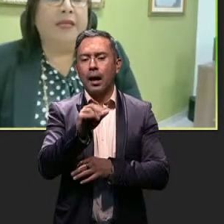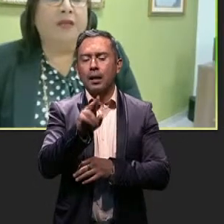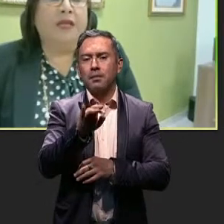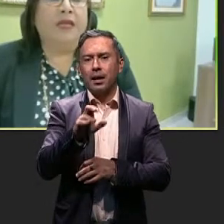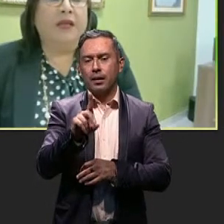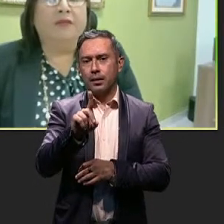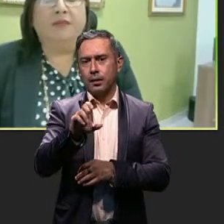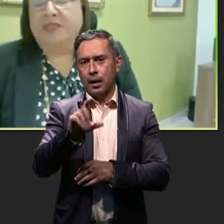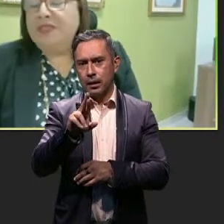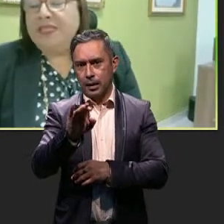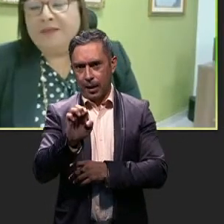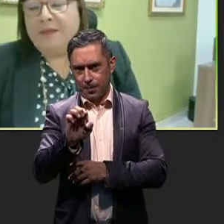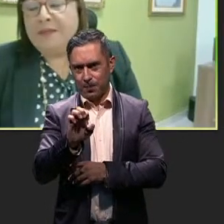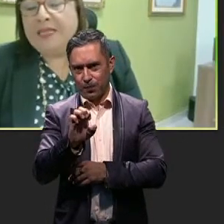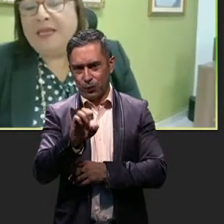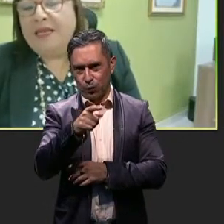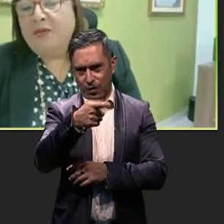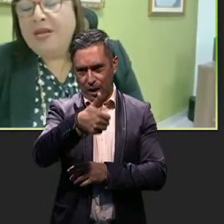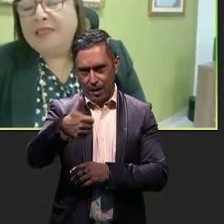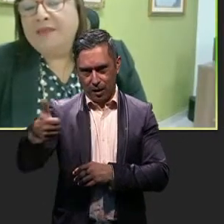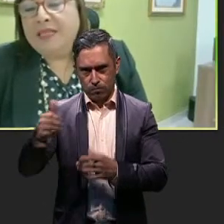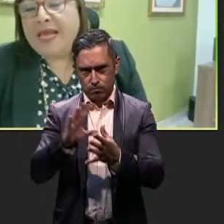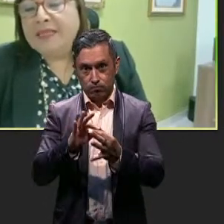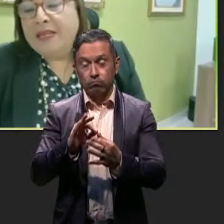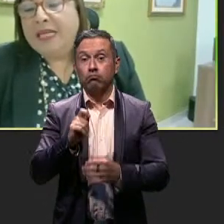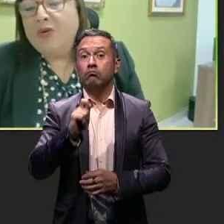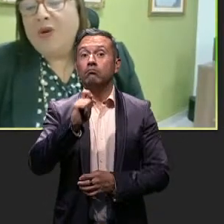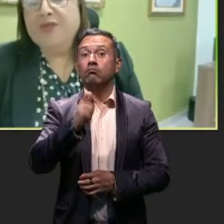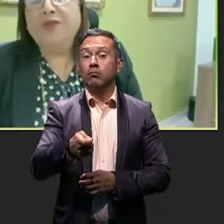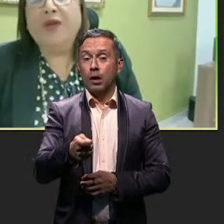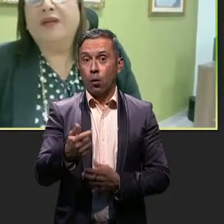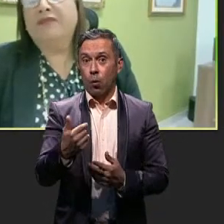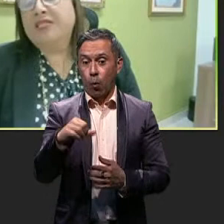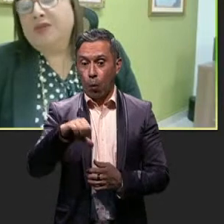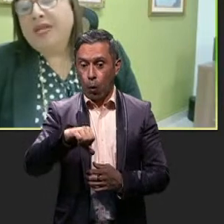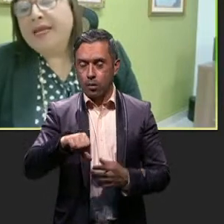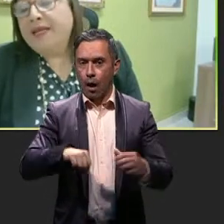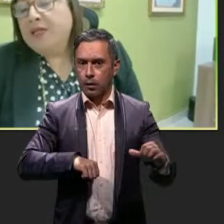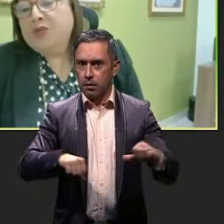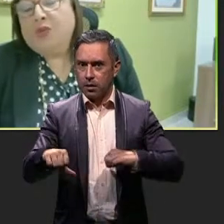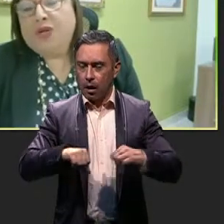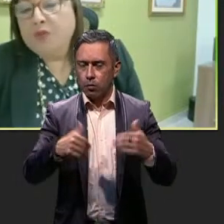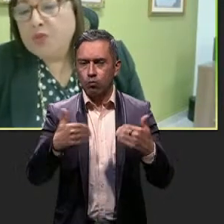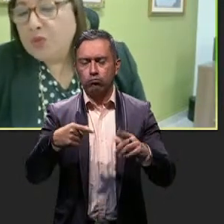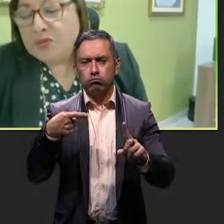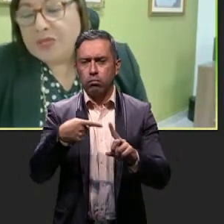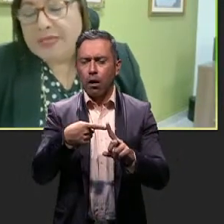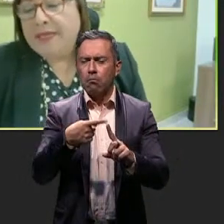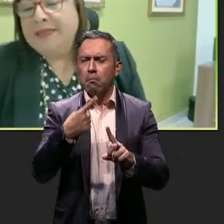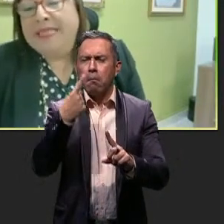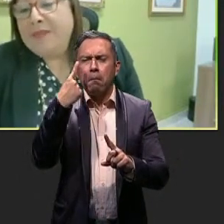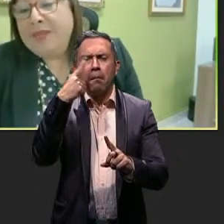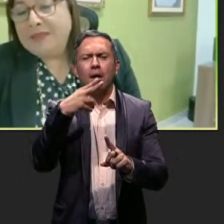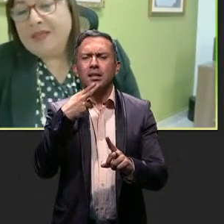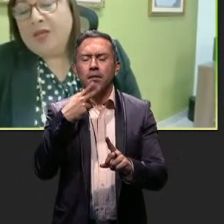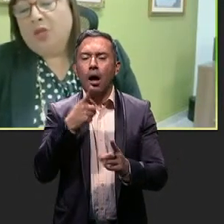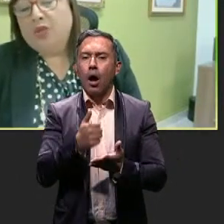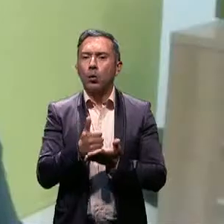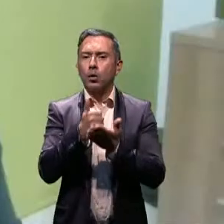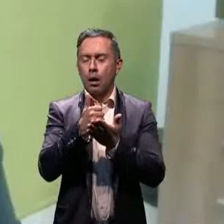and the Caribbean of the IRI. Que nos ha ayudado a reflexionar. This is an activity that has helped